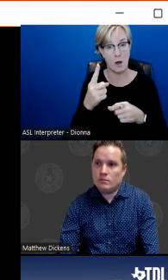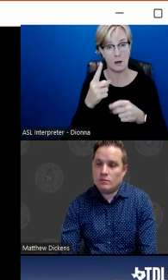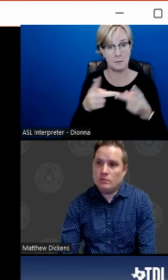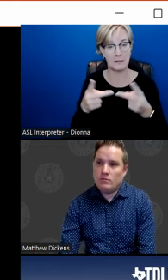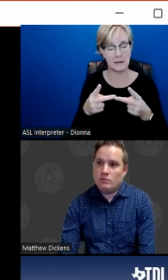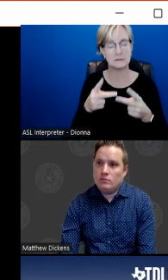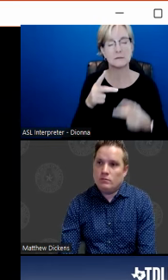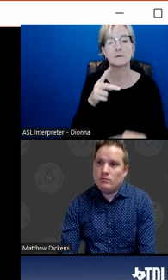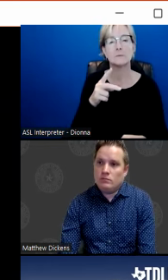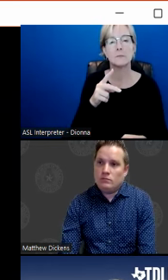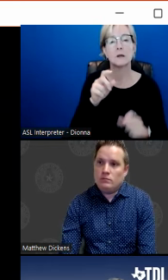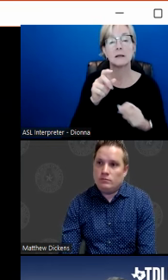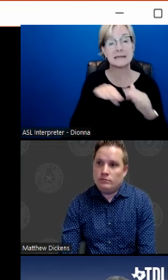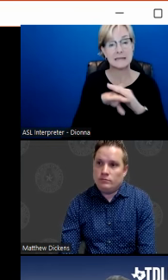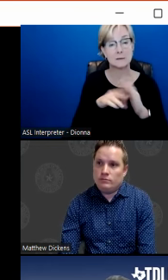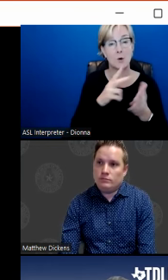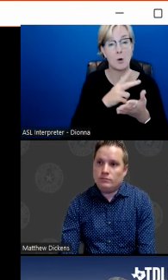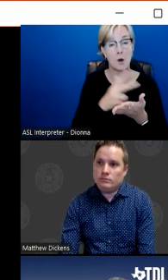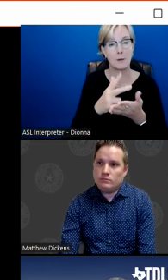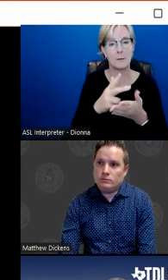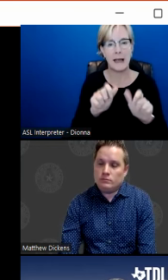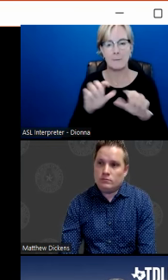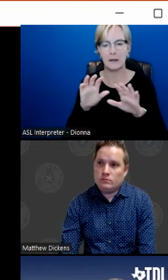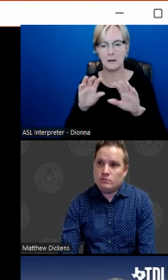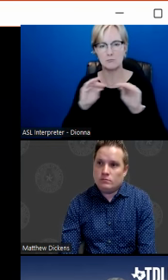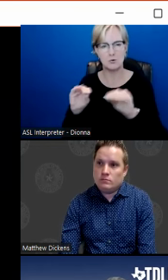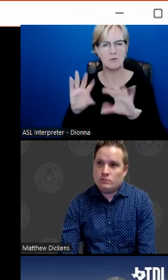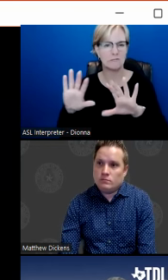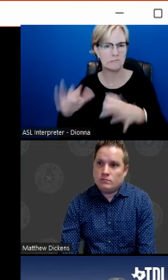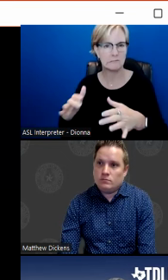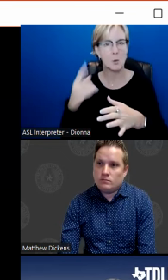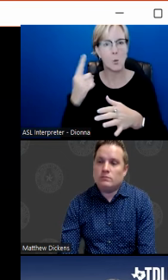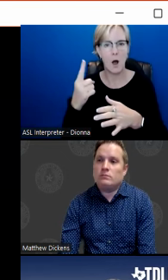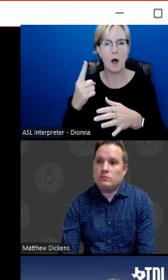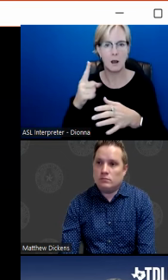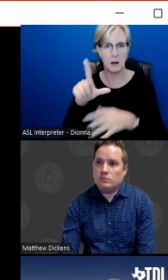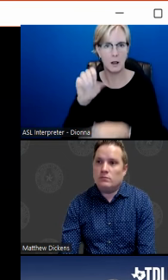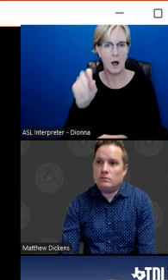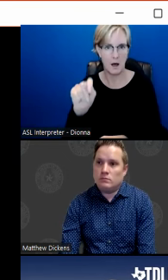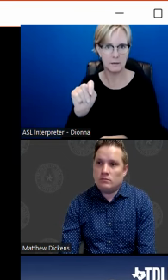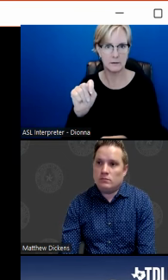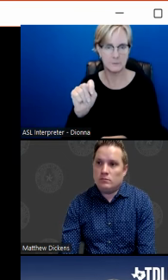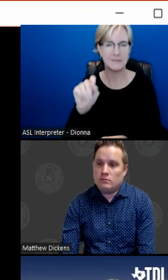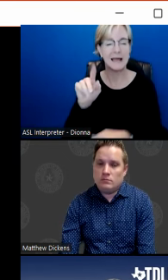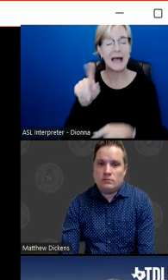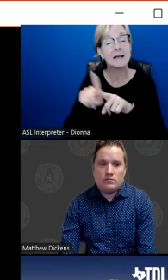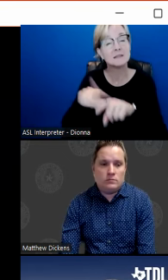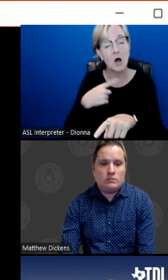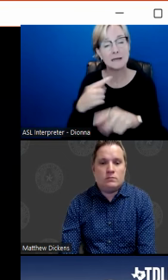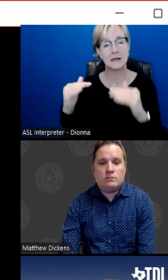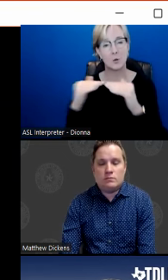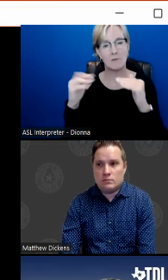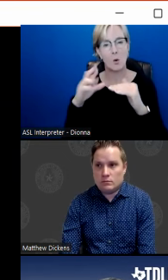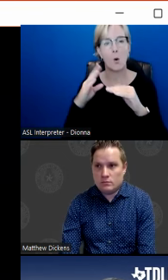standards allow you to move your accessible parking spaces to be grouped onto one lot or facility, as long as it's equivalent or